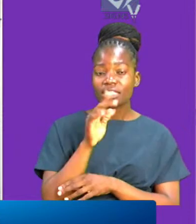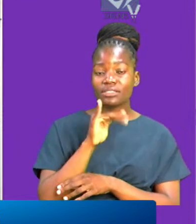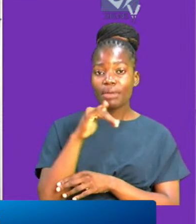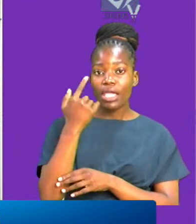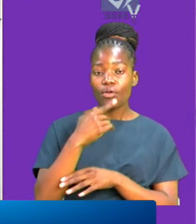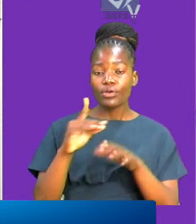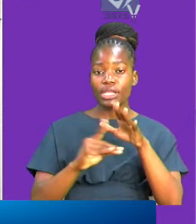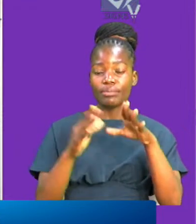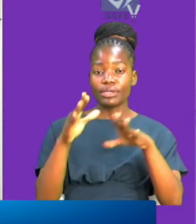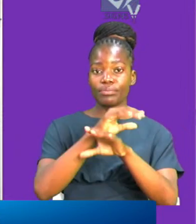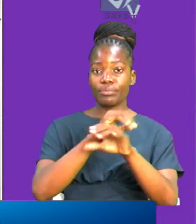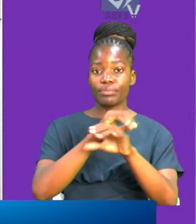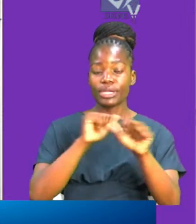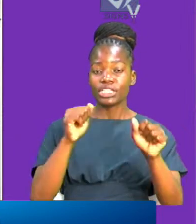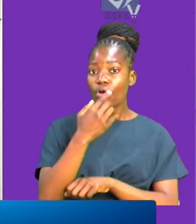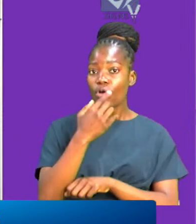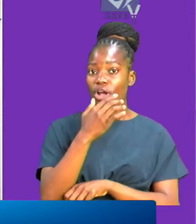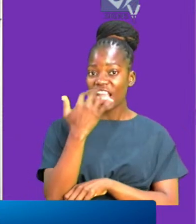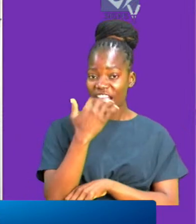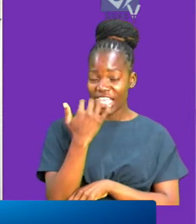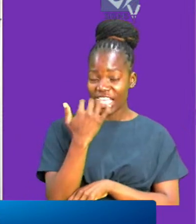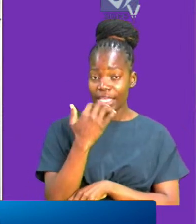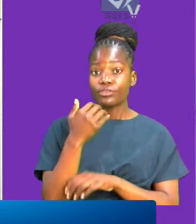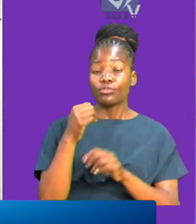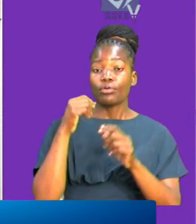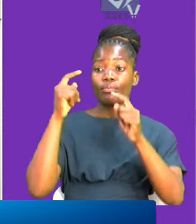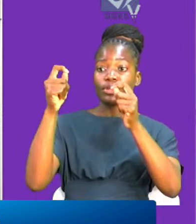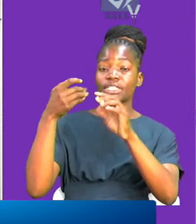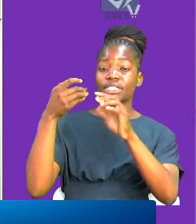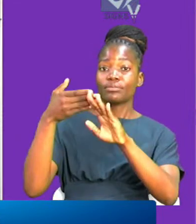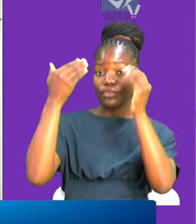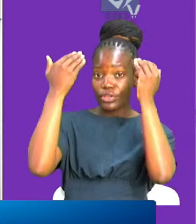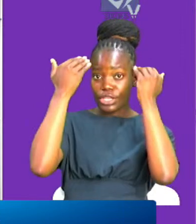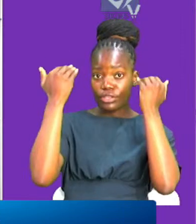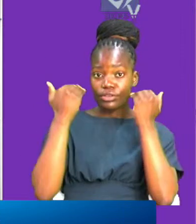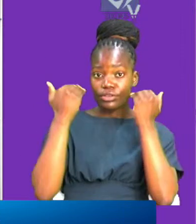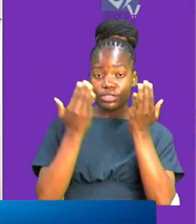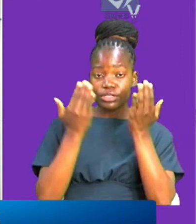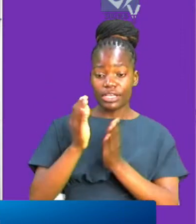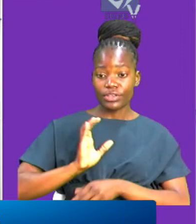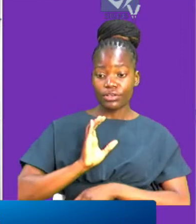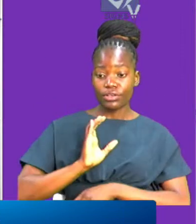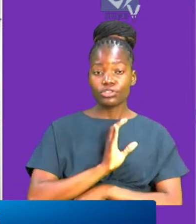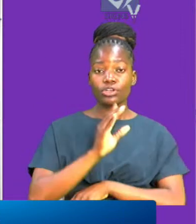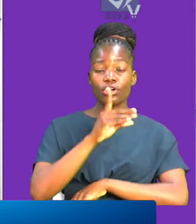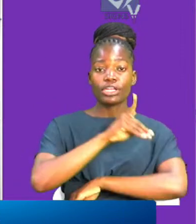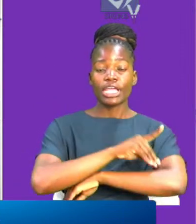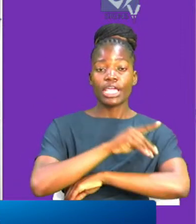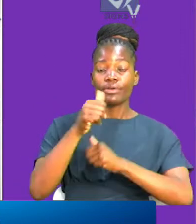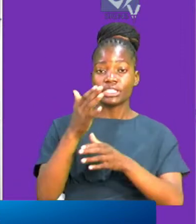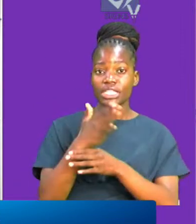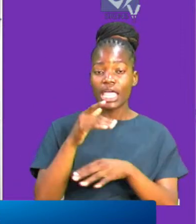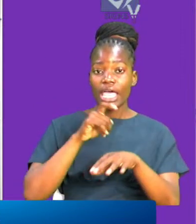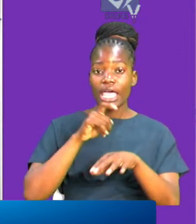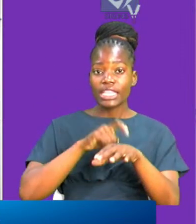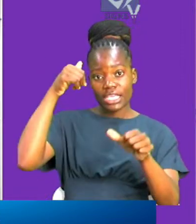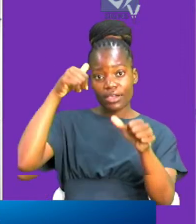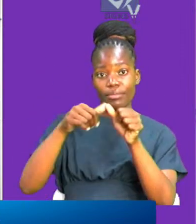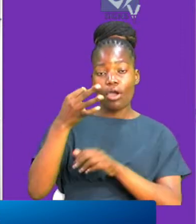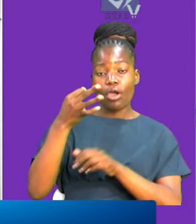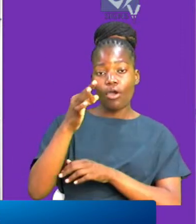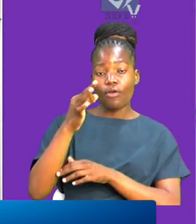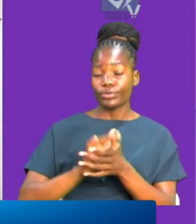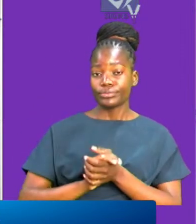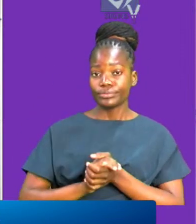President Gachagua to protest before the Judicial Service Commission on Thursday as a culmination of